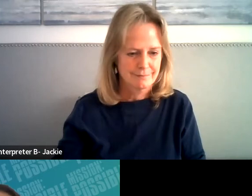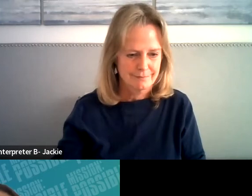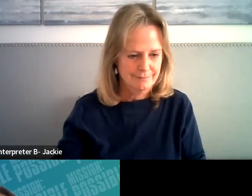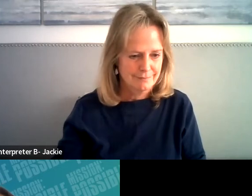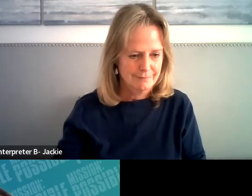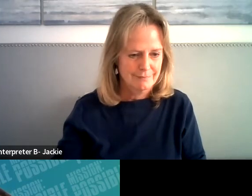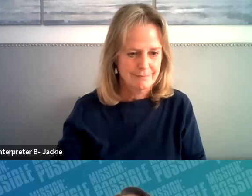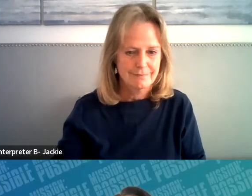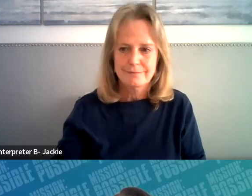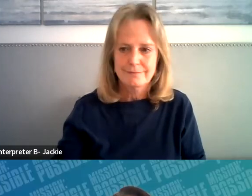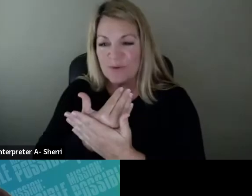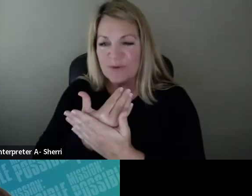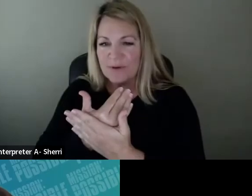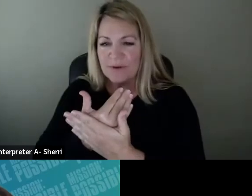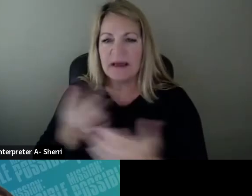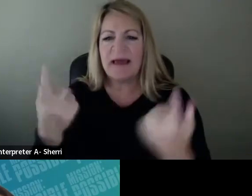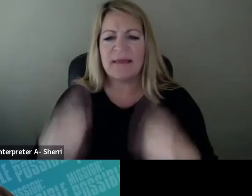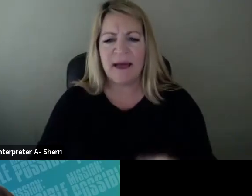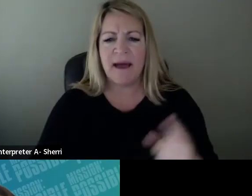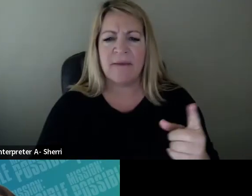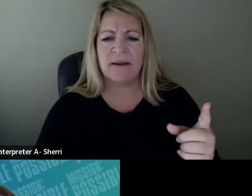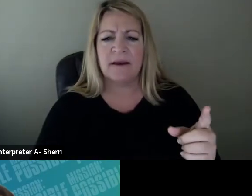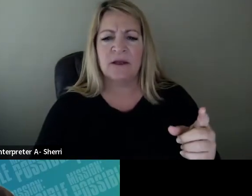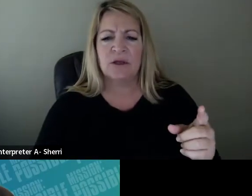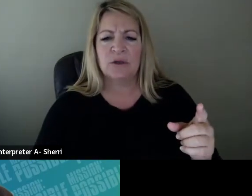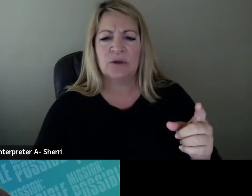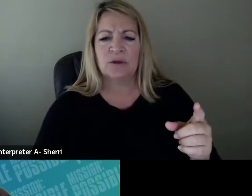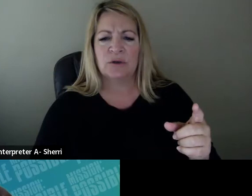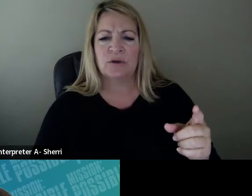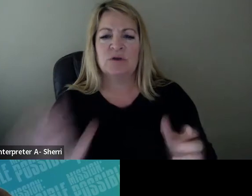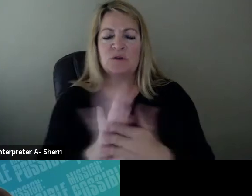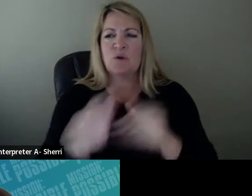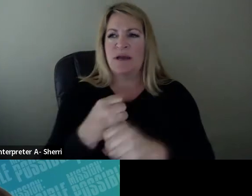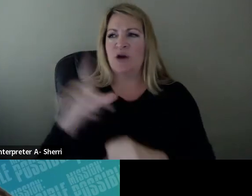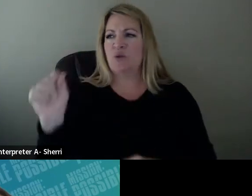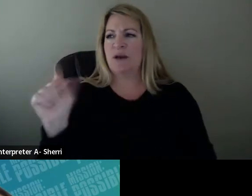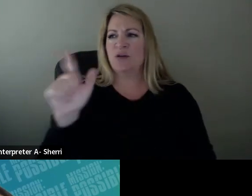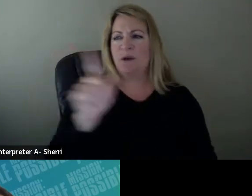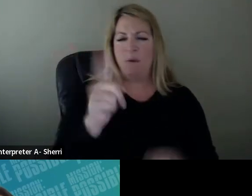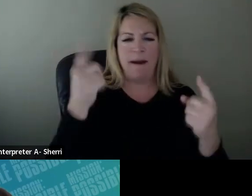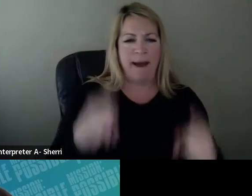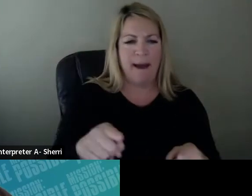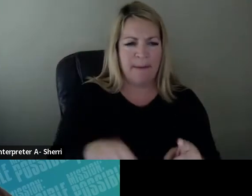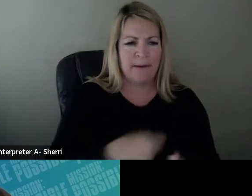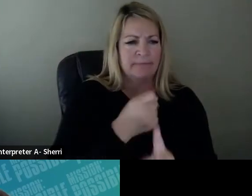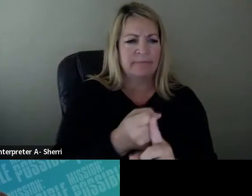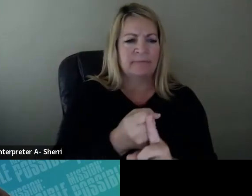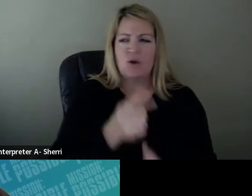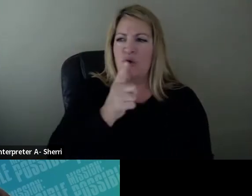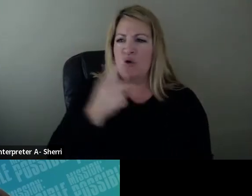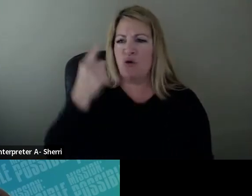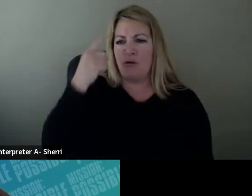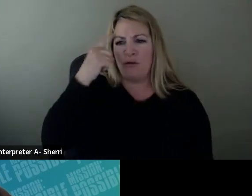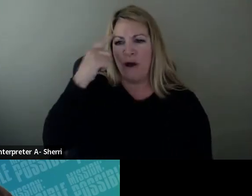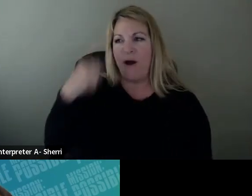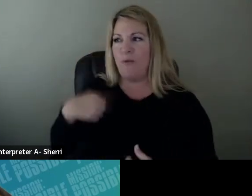new. And then school year 2020-2021 happened. And who would have thought that we will